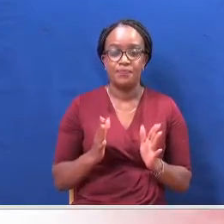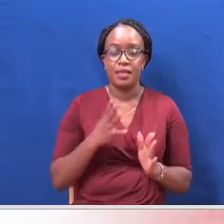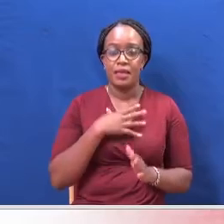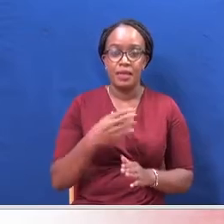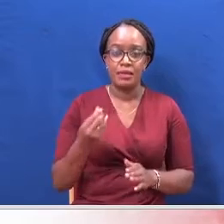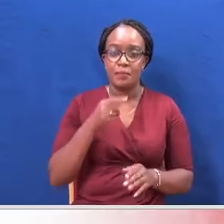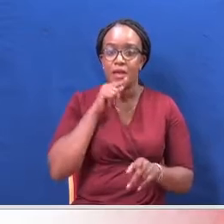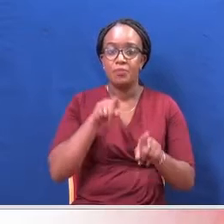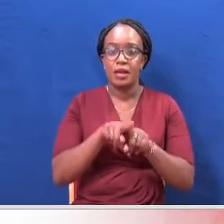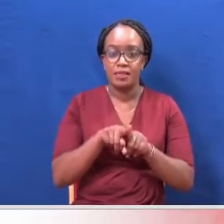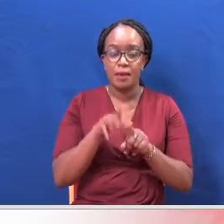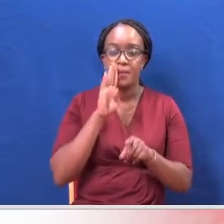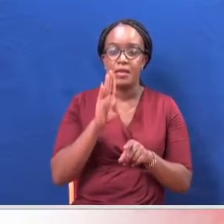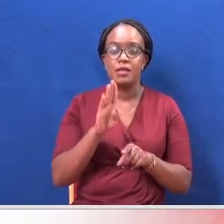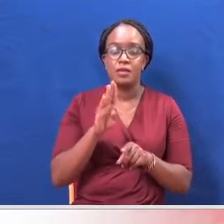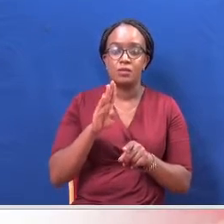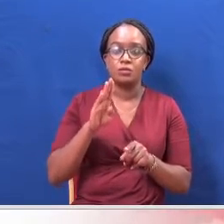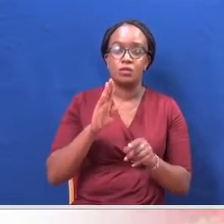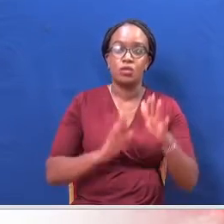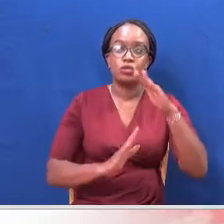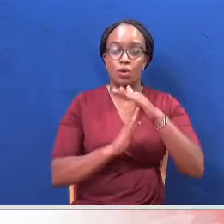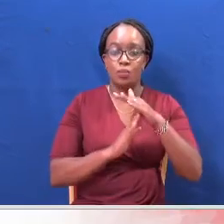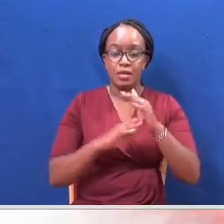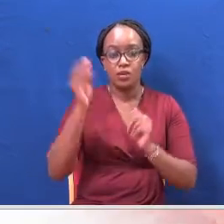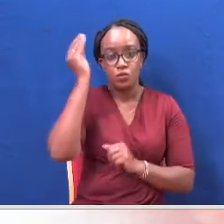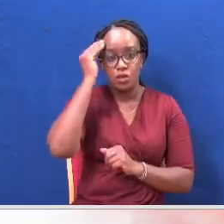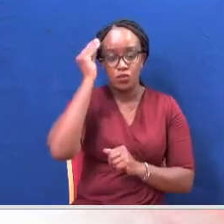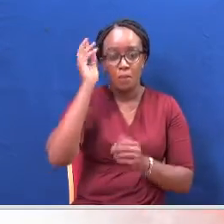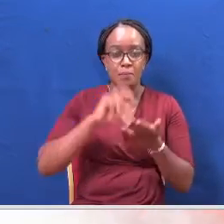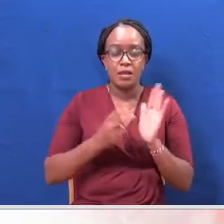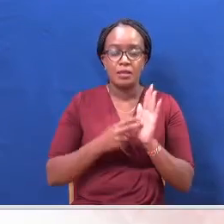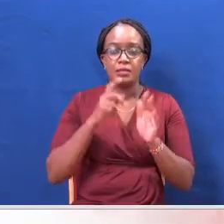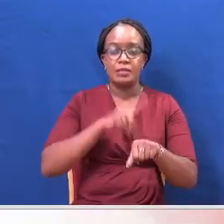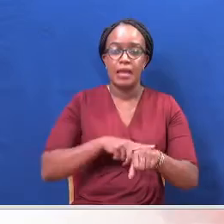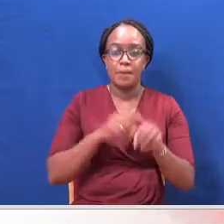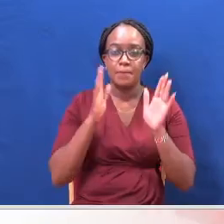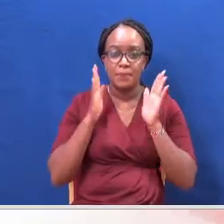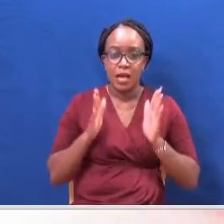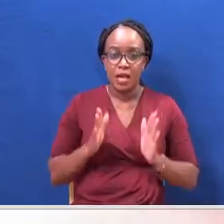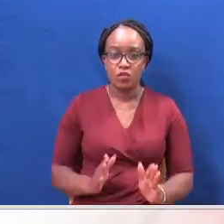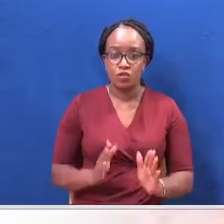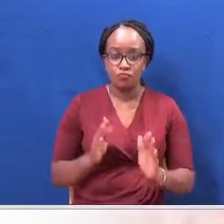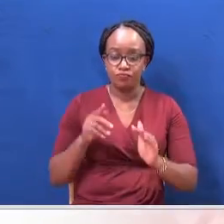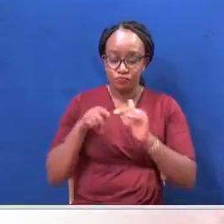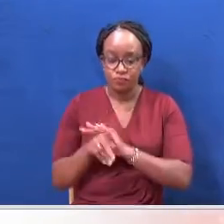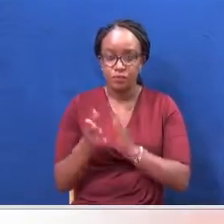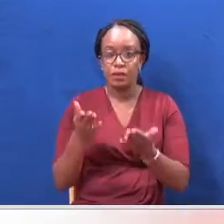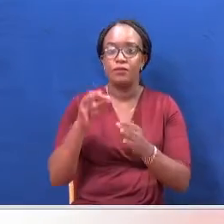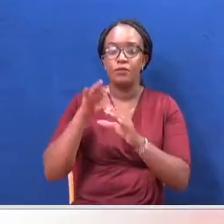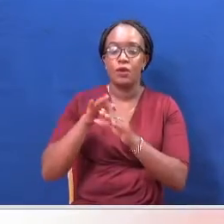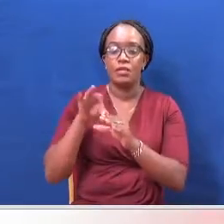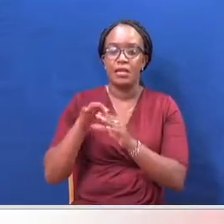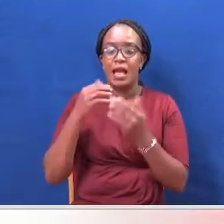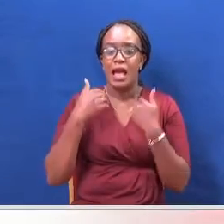walimu, haimaanishi mtu akienda kupiga kura ama kusimamia kura atakuwa ana independence. The Machakos